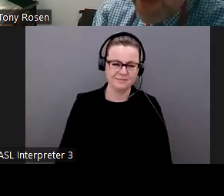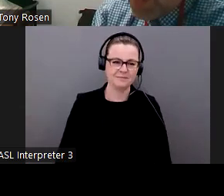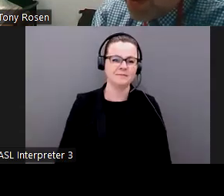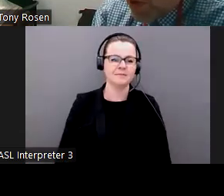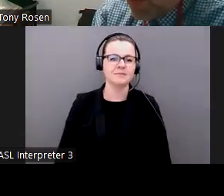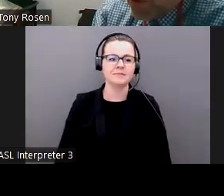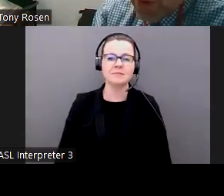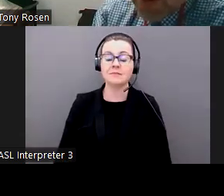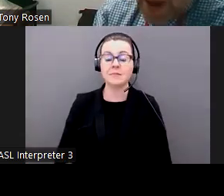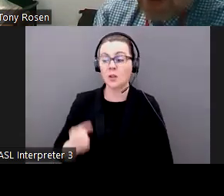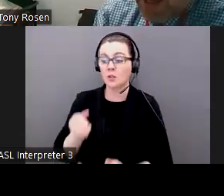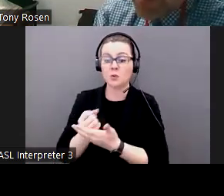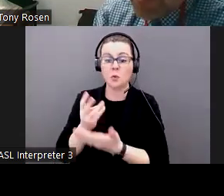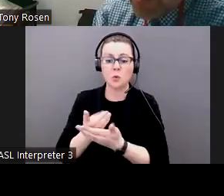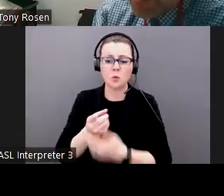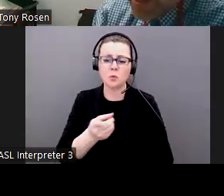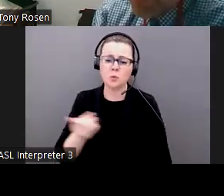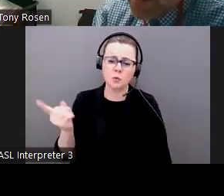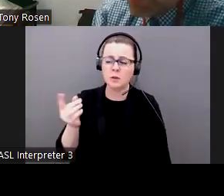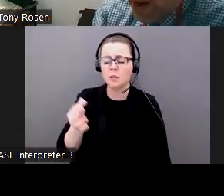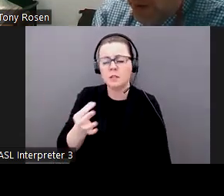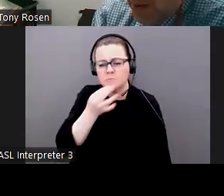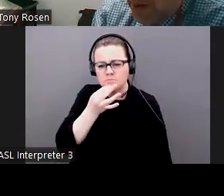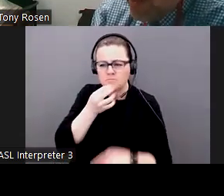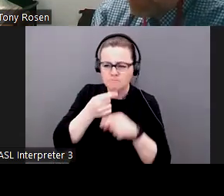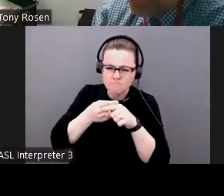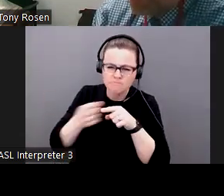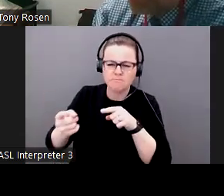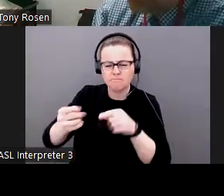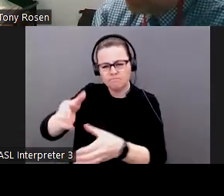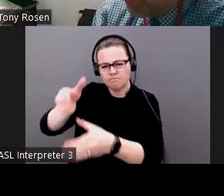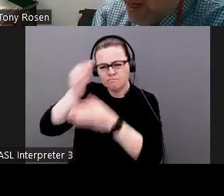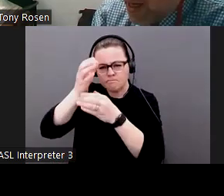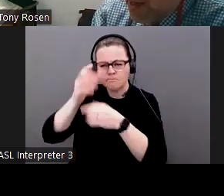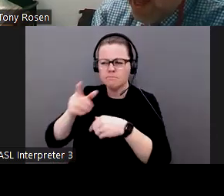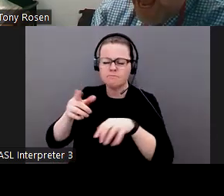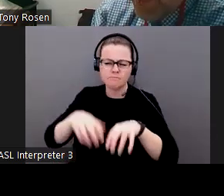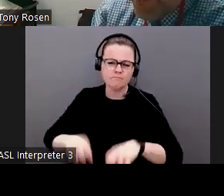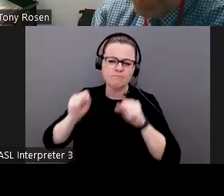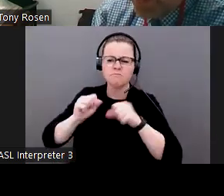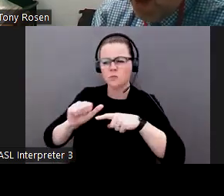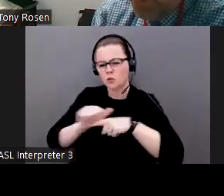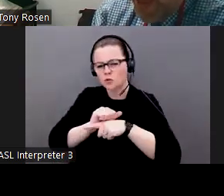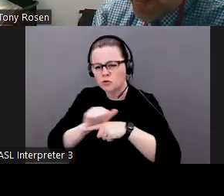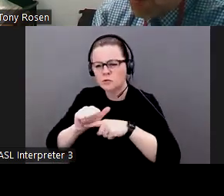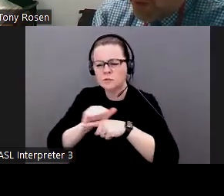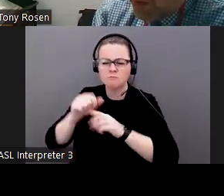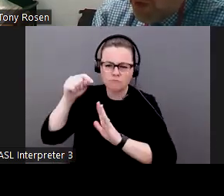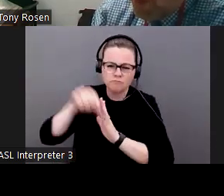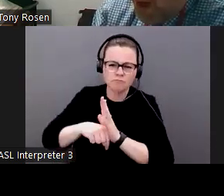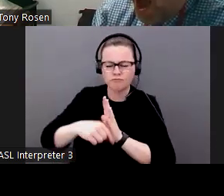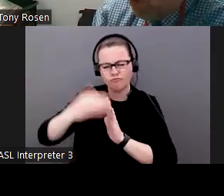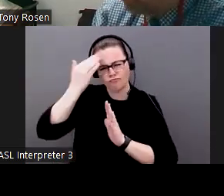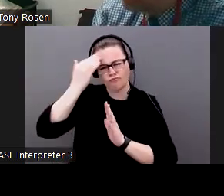But these are social workers who are specialized in this area. They've done additional training, and they've become